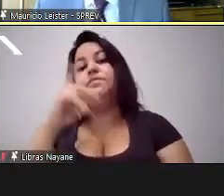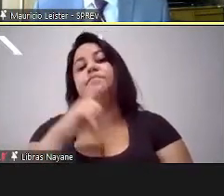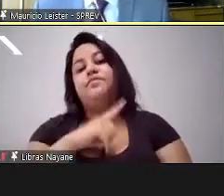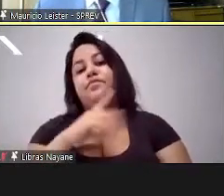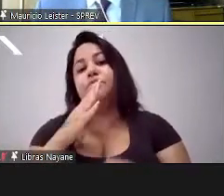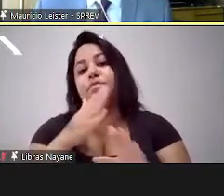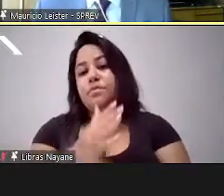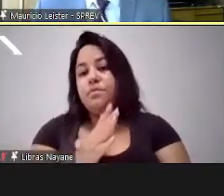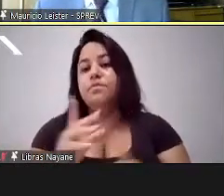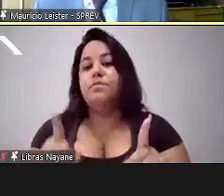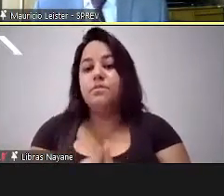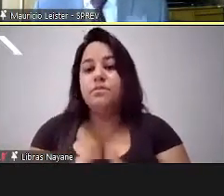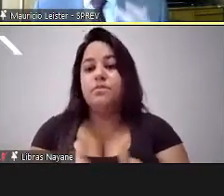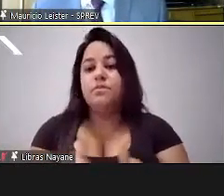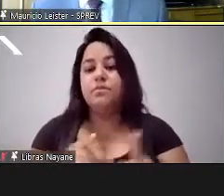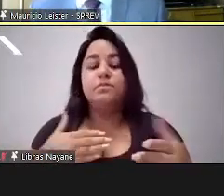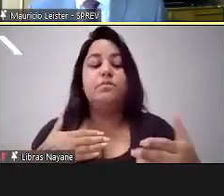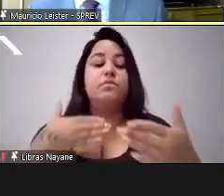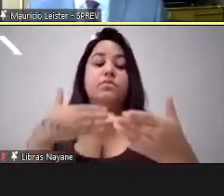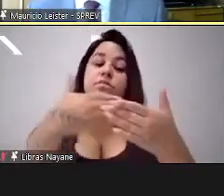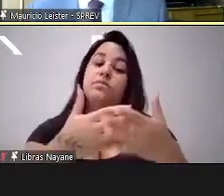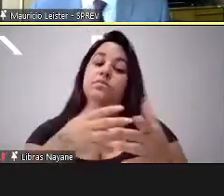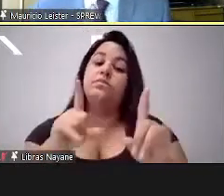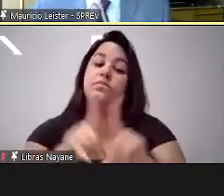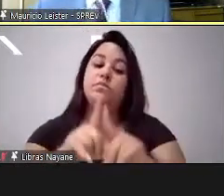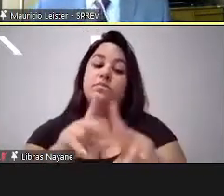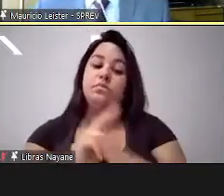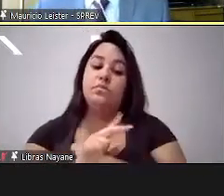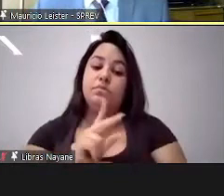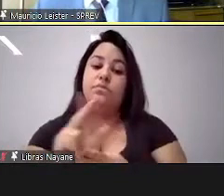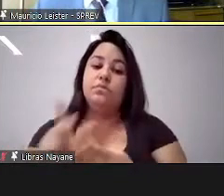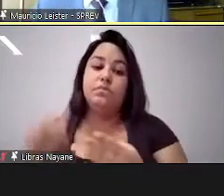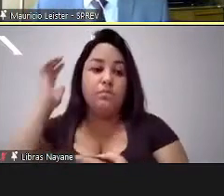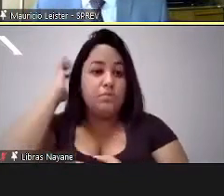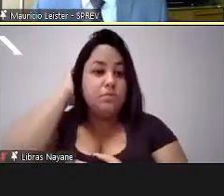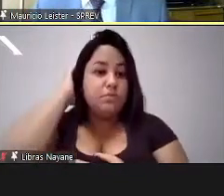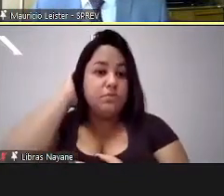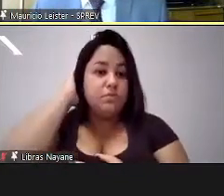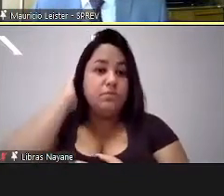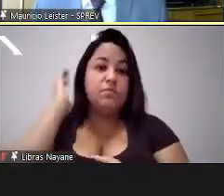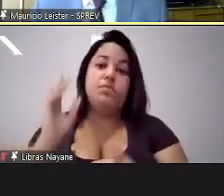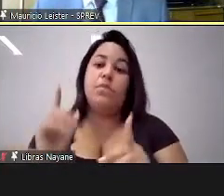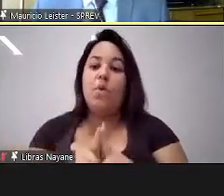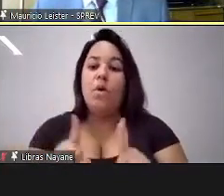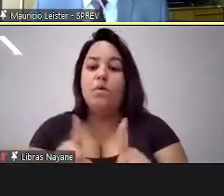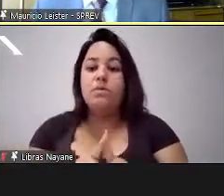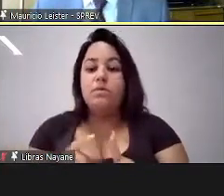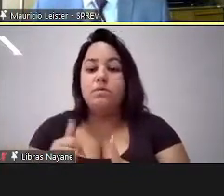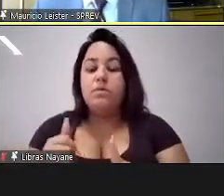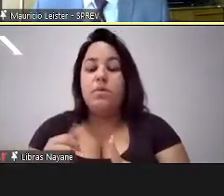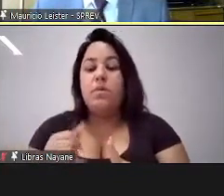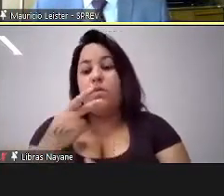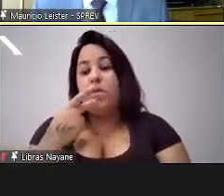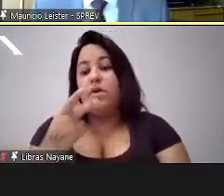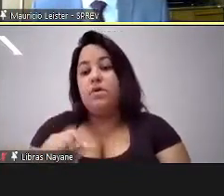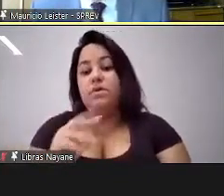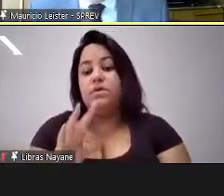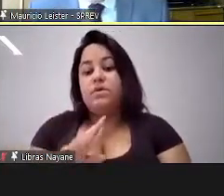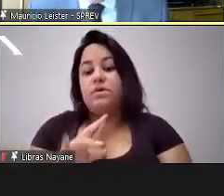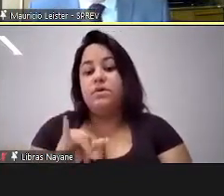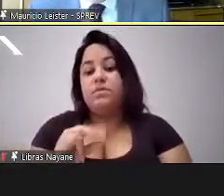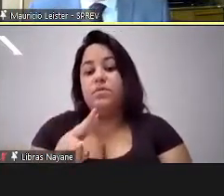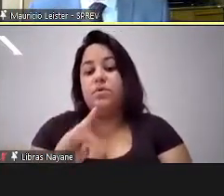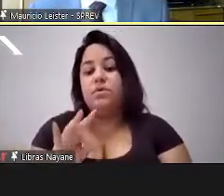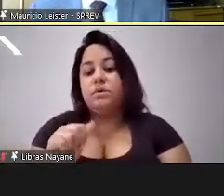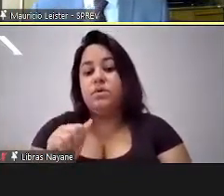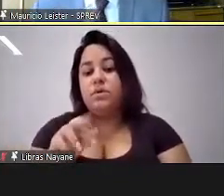have access to this. And we need to follow all these different agendas to be able to reach